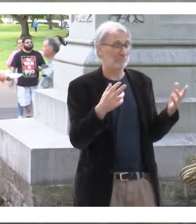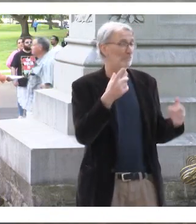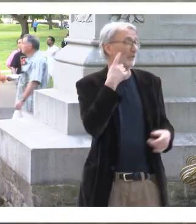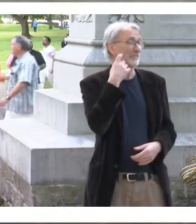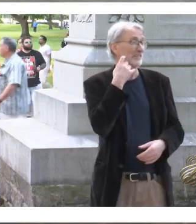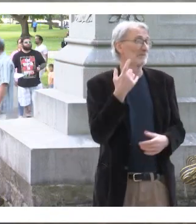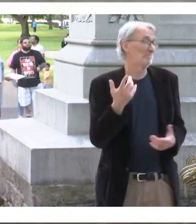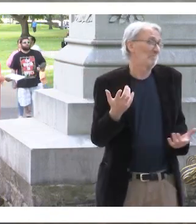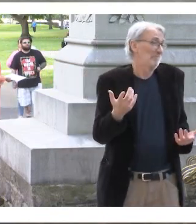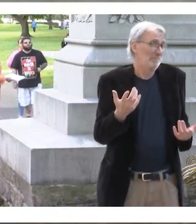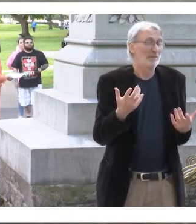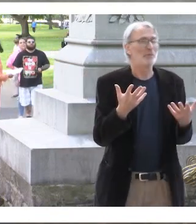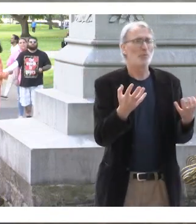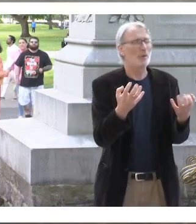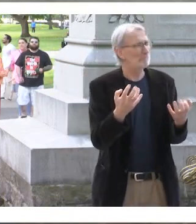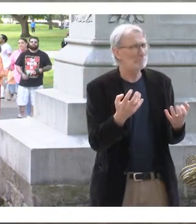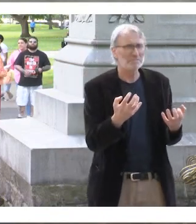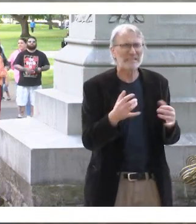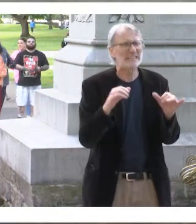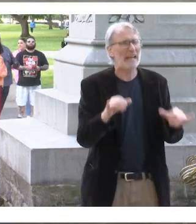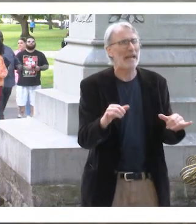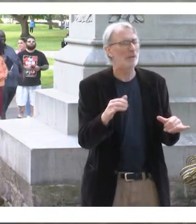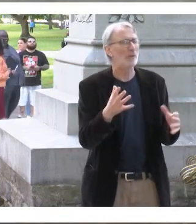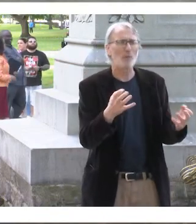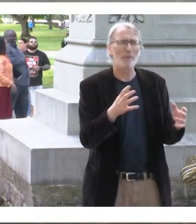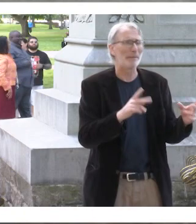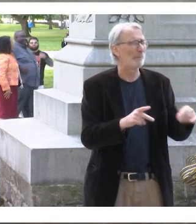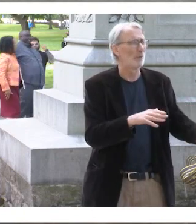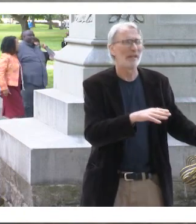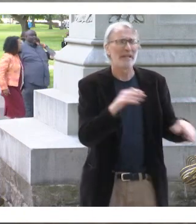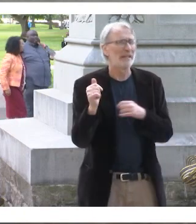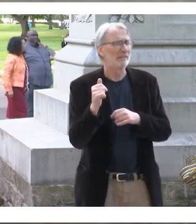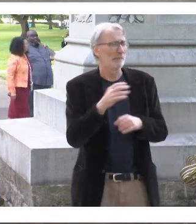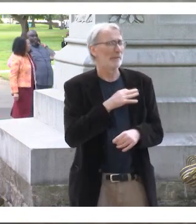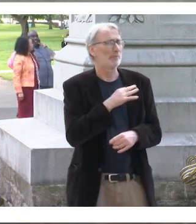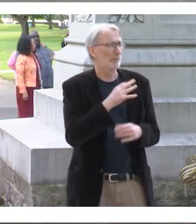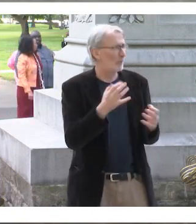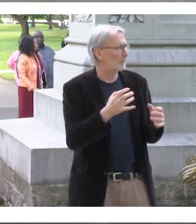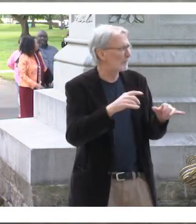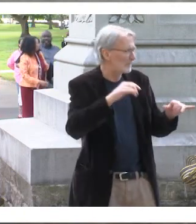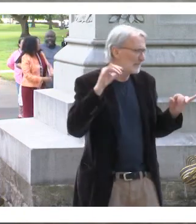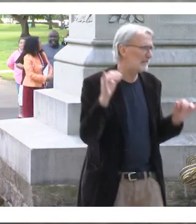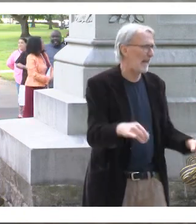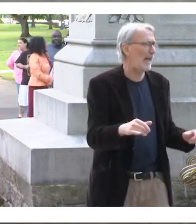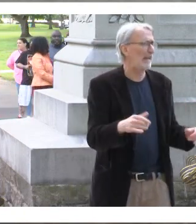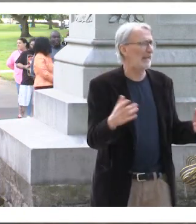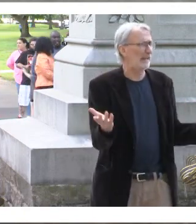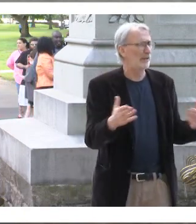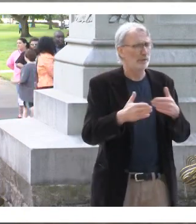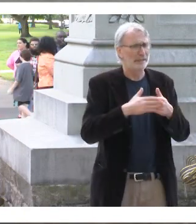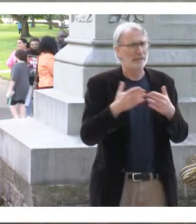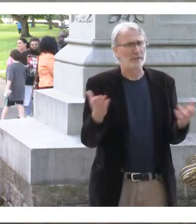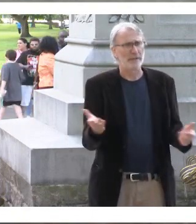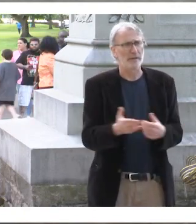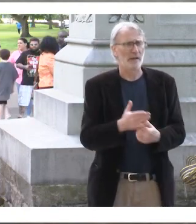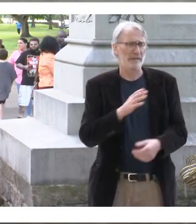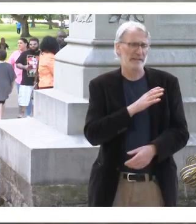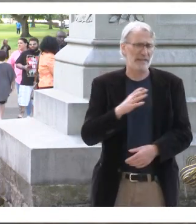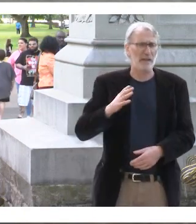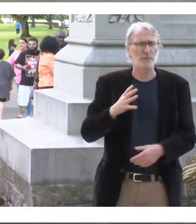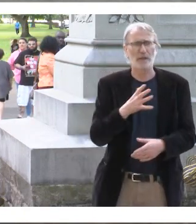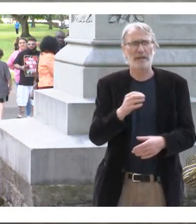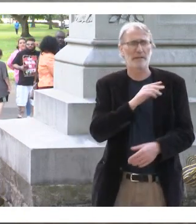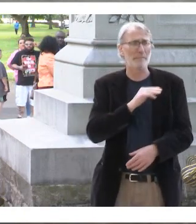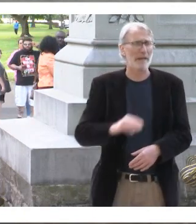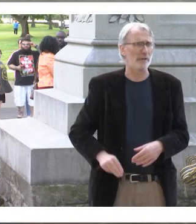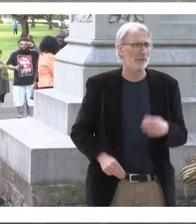adult, and they want to stay here. We don't want people moving away from Pittsburgh. We want them in this area. This council, this